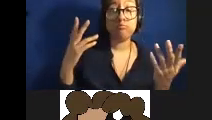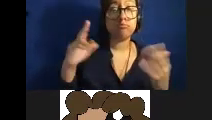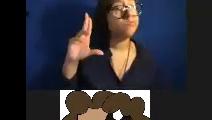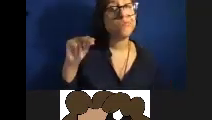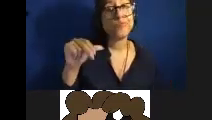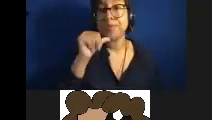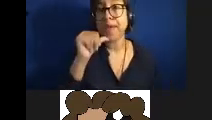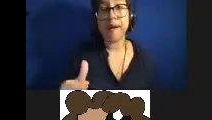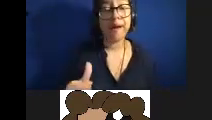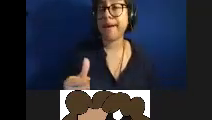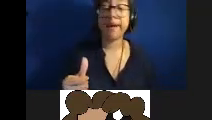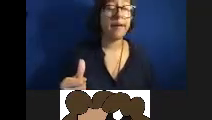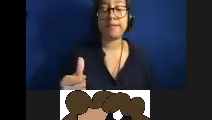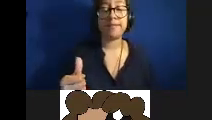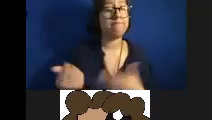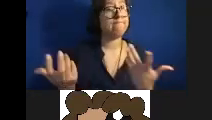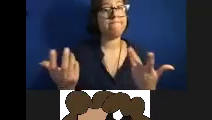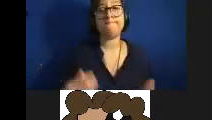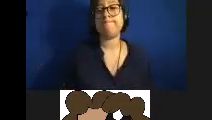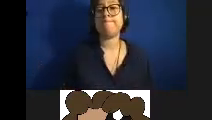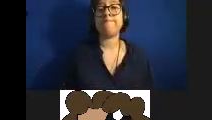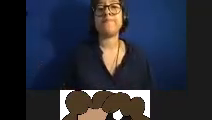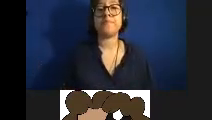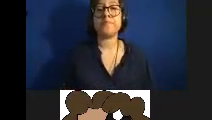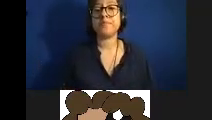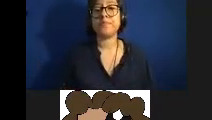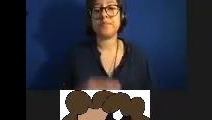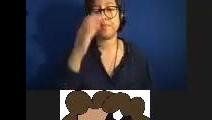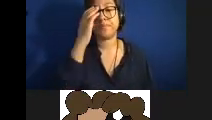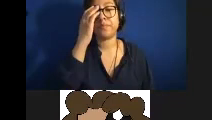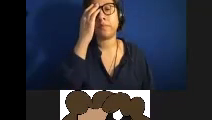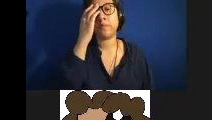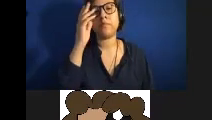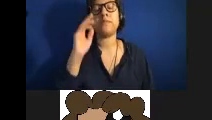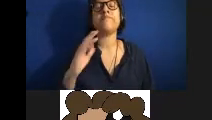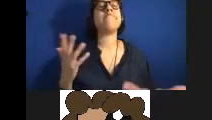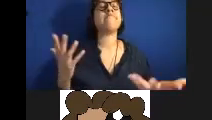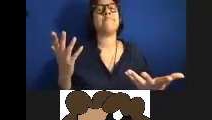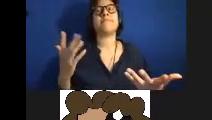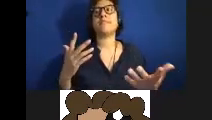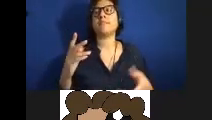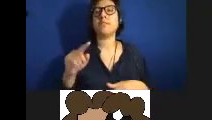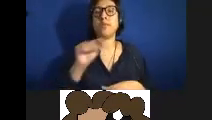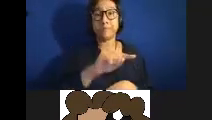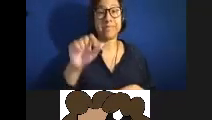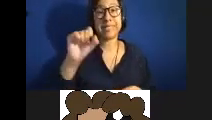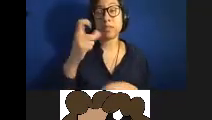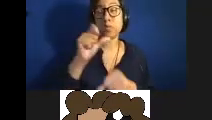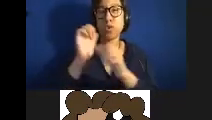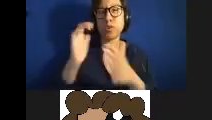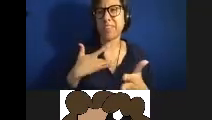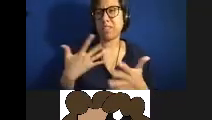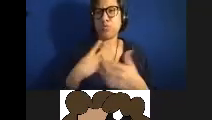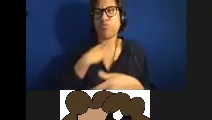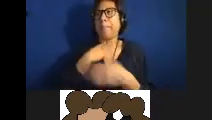Unfortunately, has not been held accountable. And people find themselves trapped in these kind of situations because there